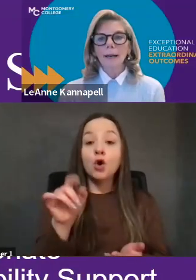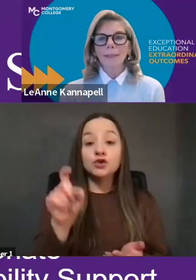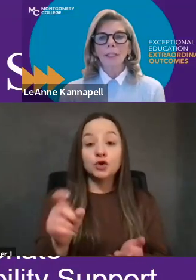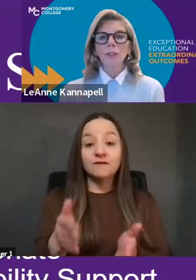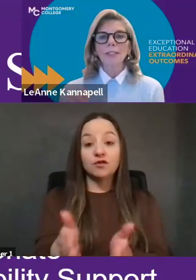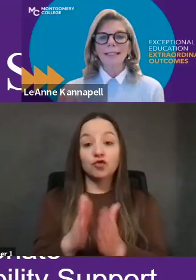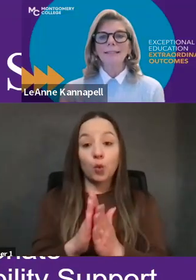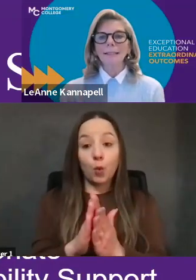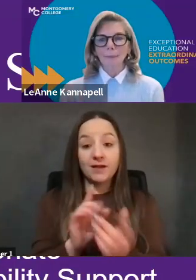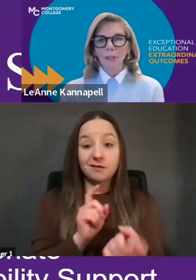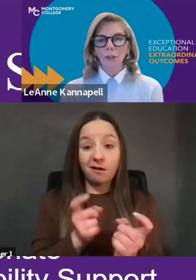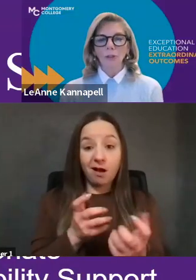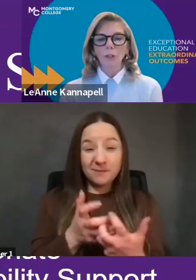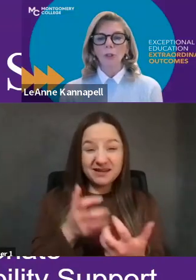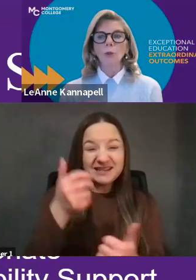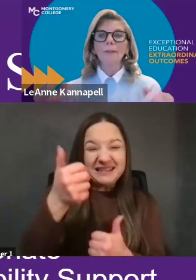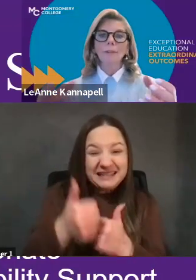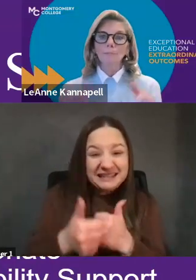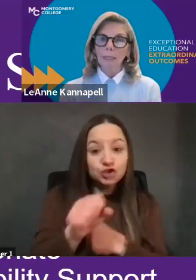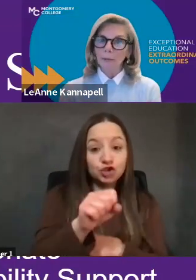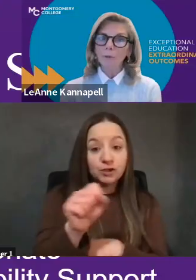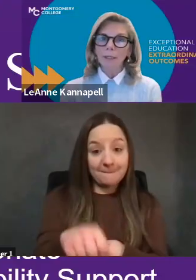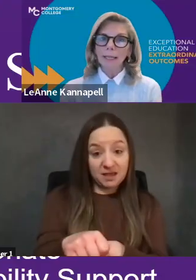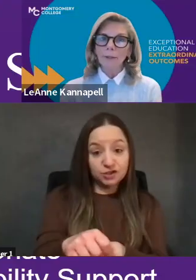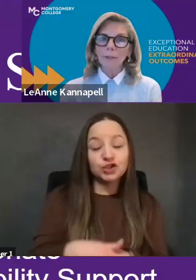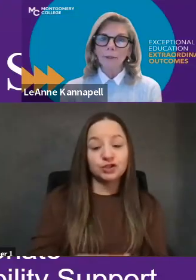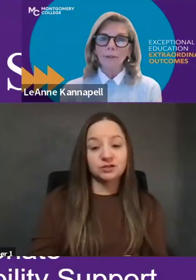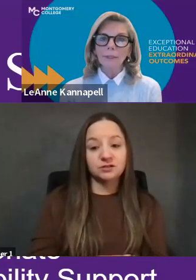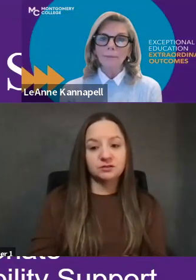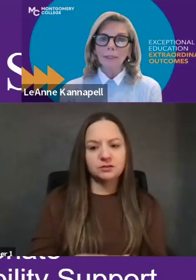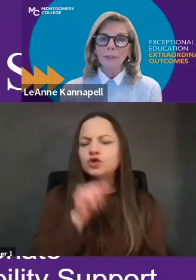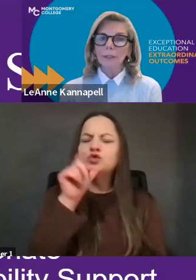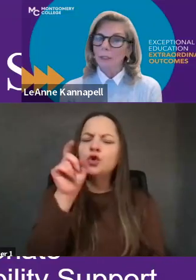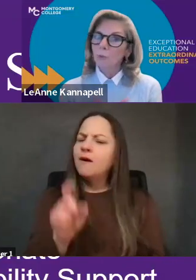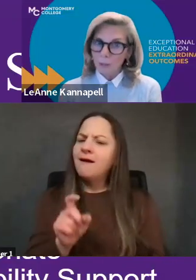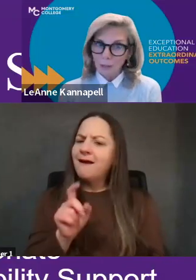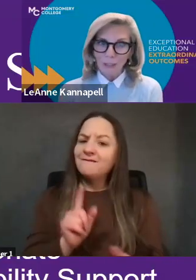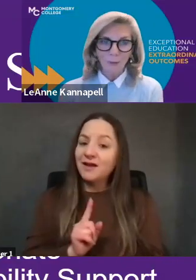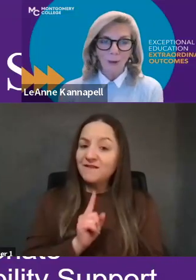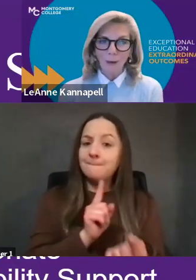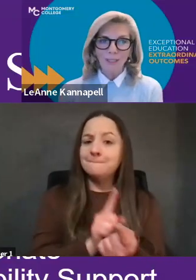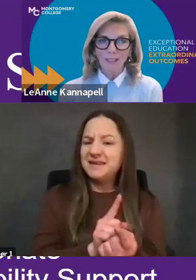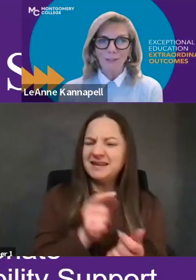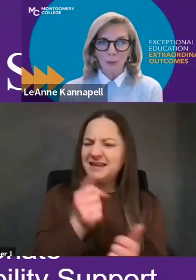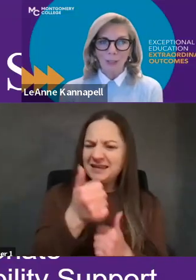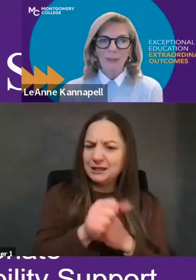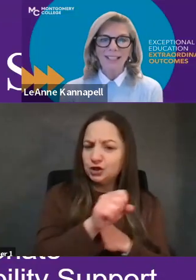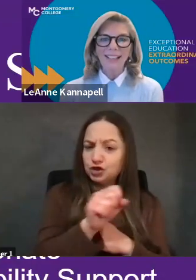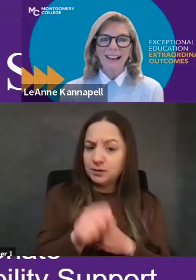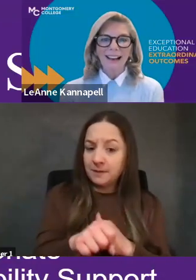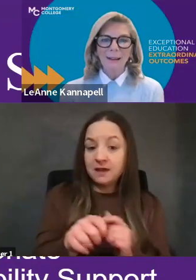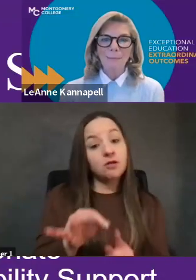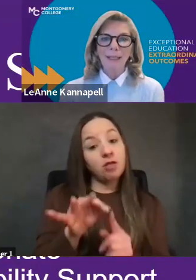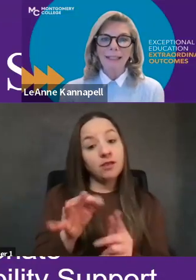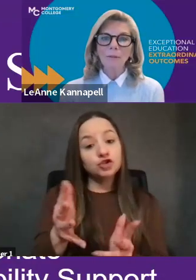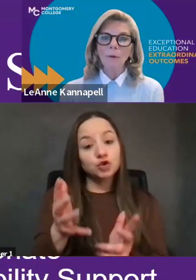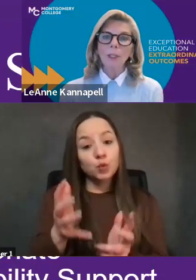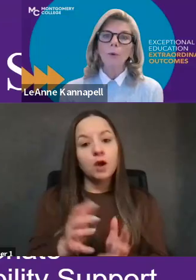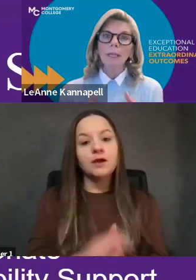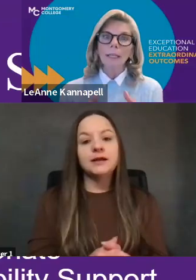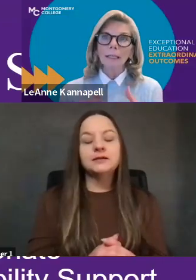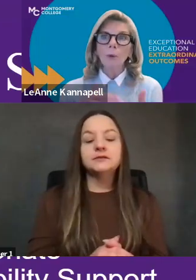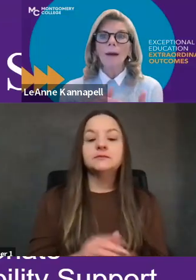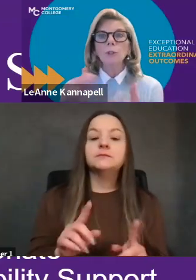request accommodations each semester. So you don't have to meet with the counselor every semester unless you want to, because we're always here for you.